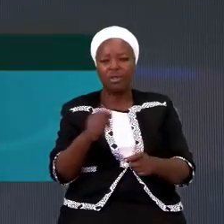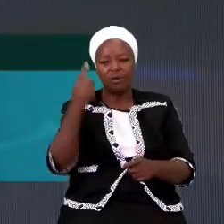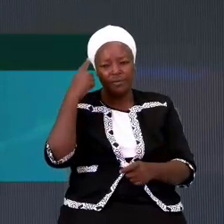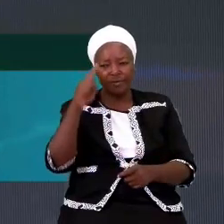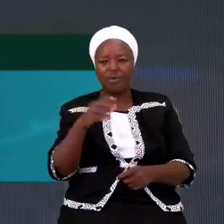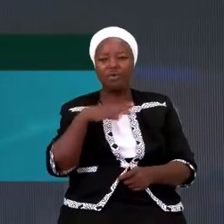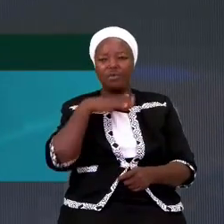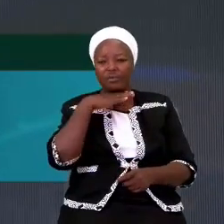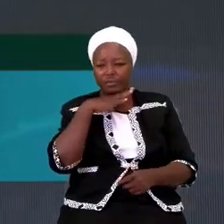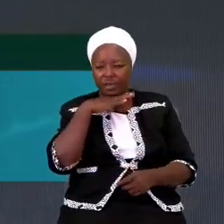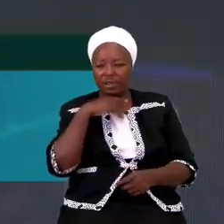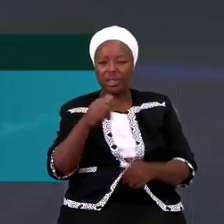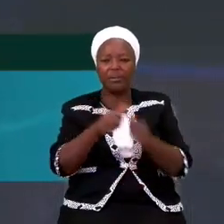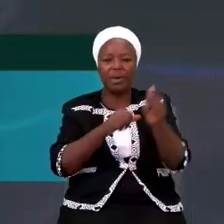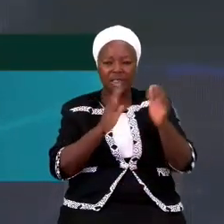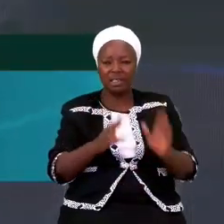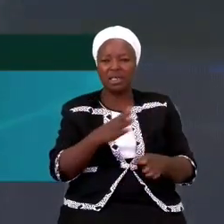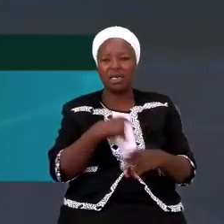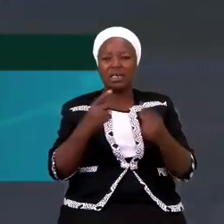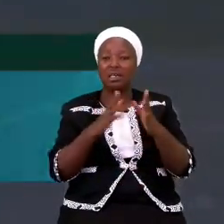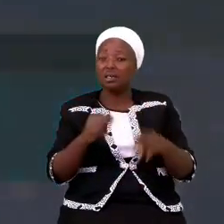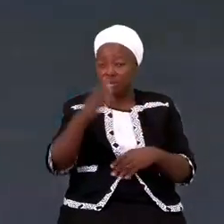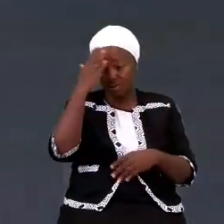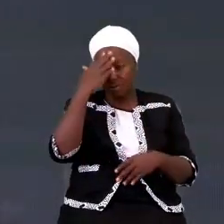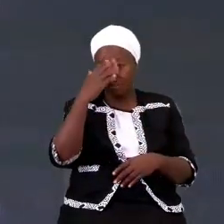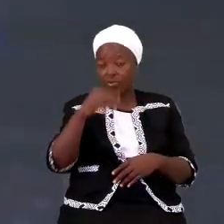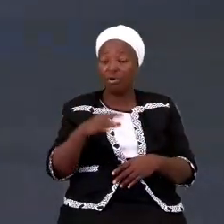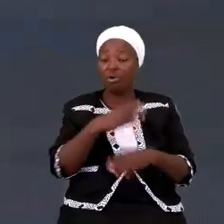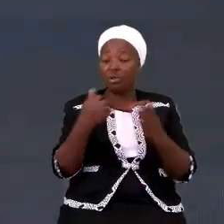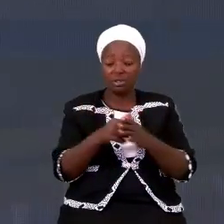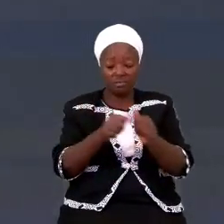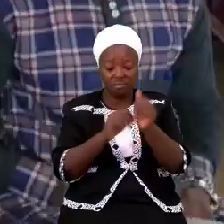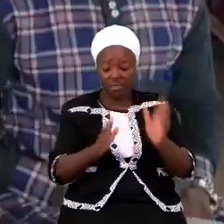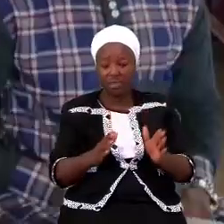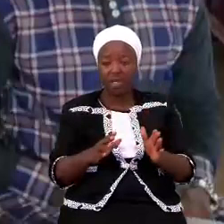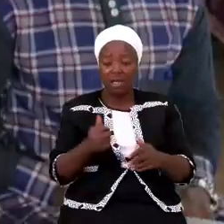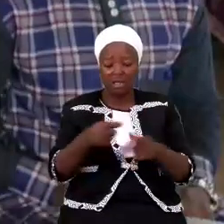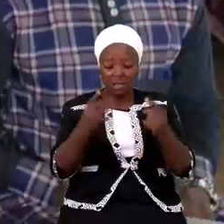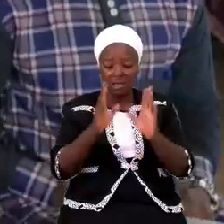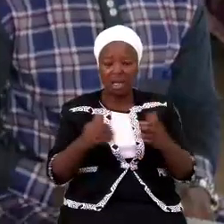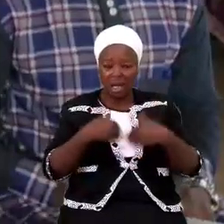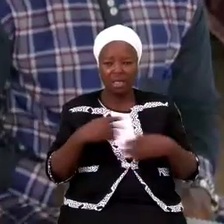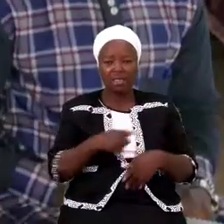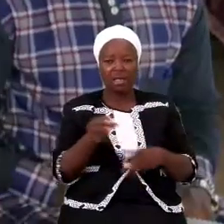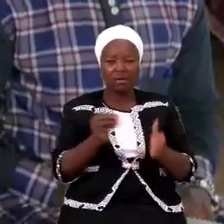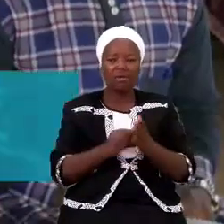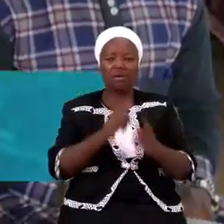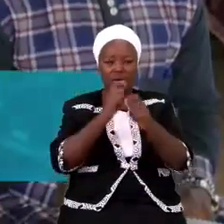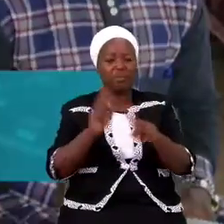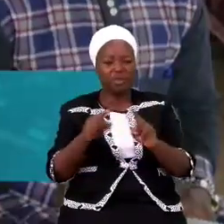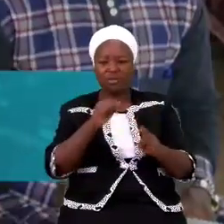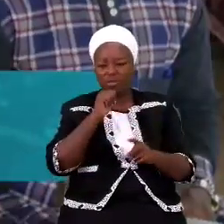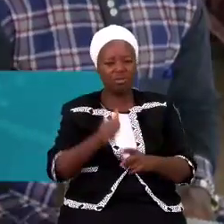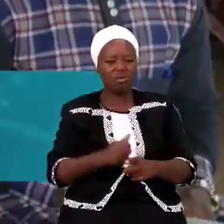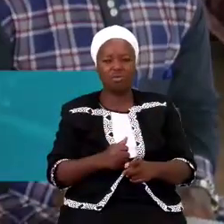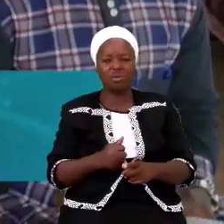it's not favorable. Look at Acts chapter 1. Verse 18, Acts